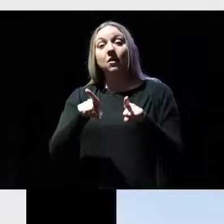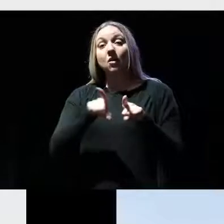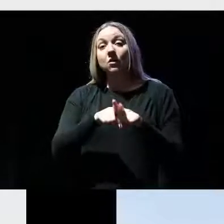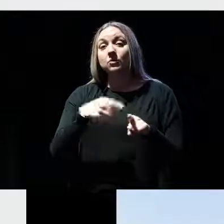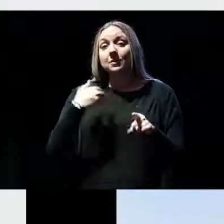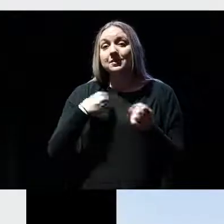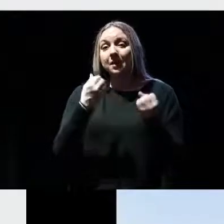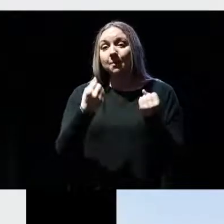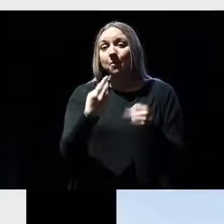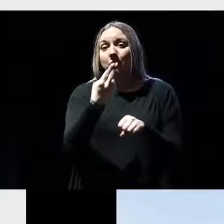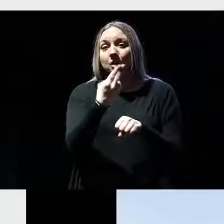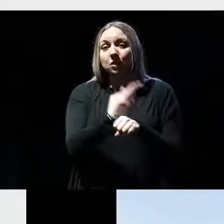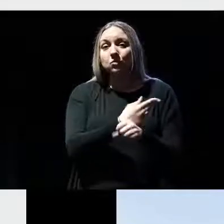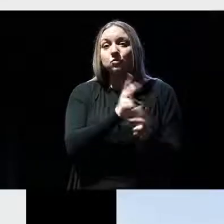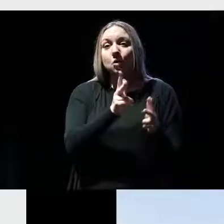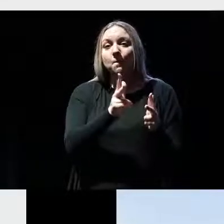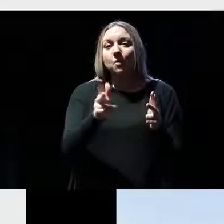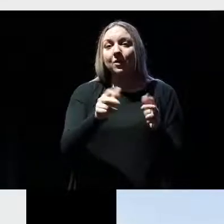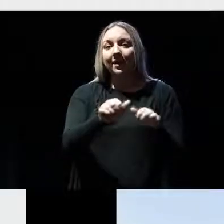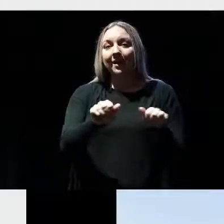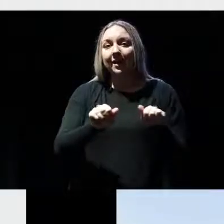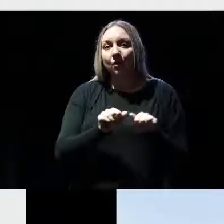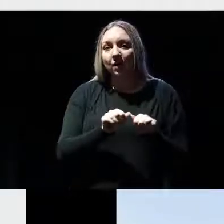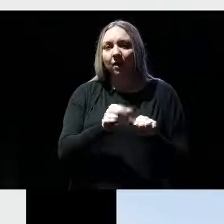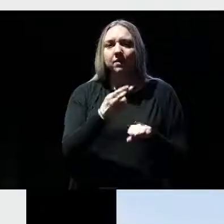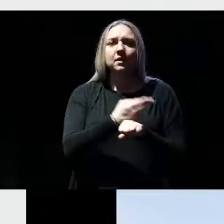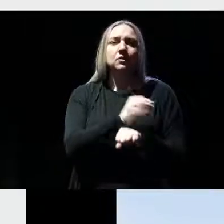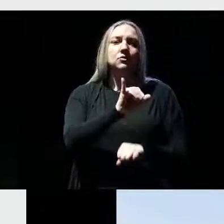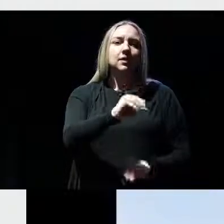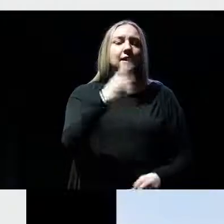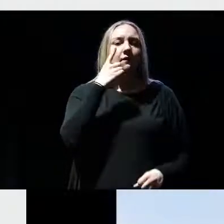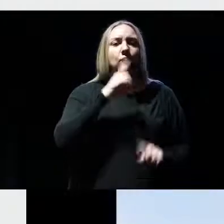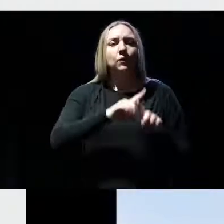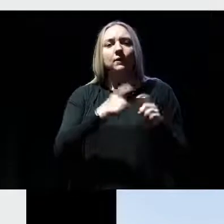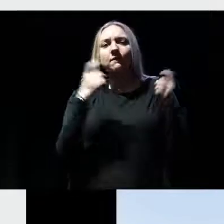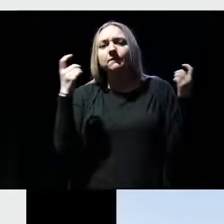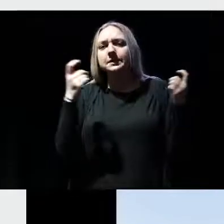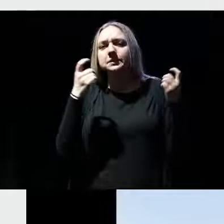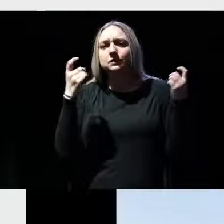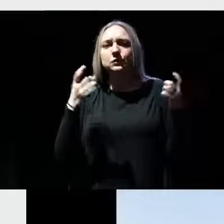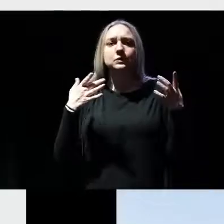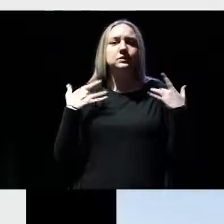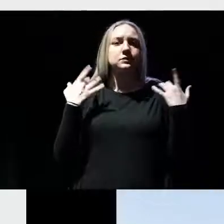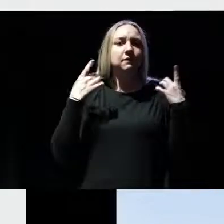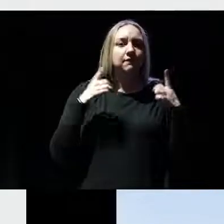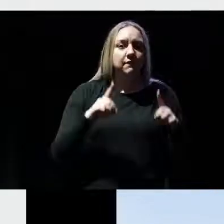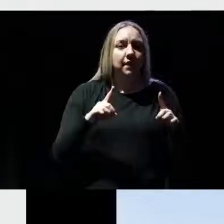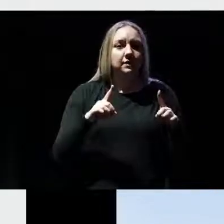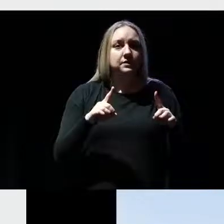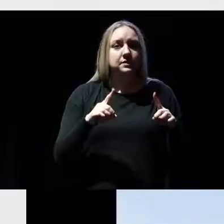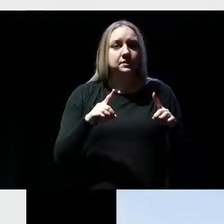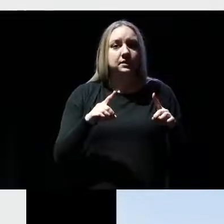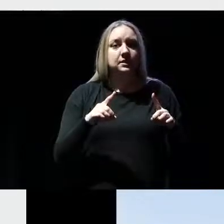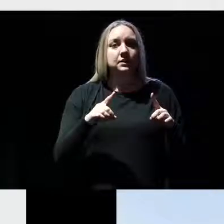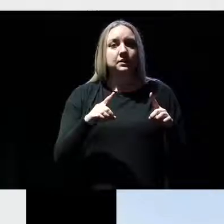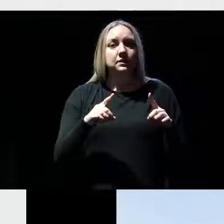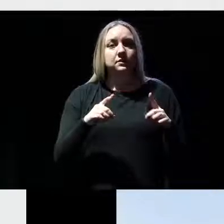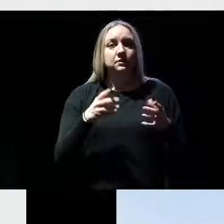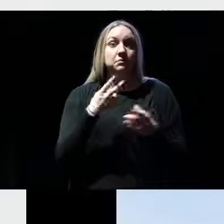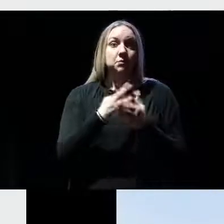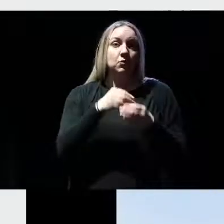multi-use parking area that gets used for festivals. In the Arts District, it's used for festivals in the